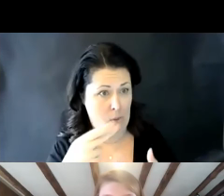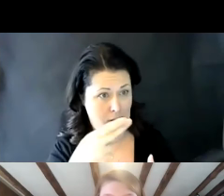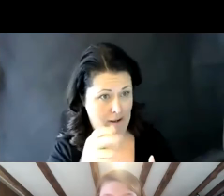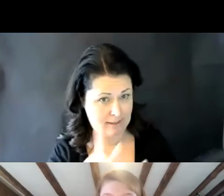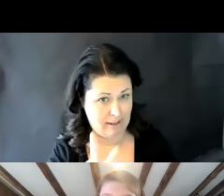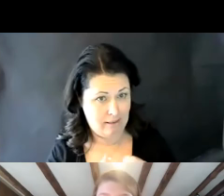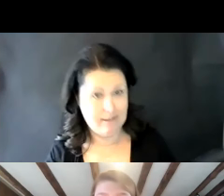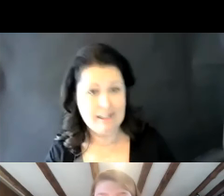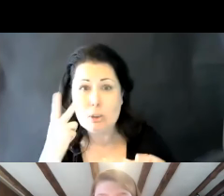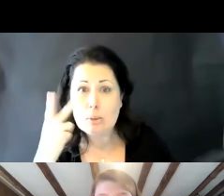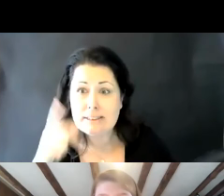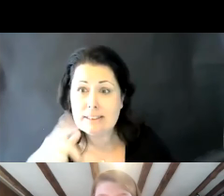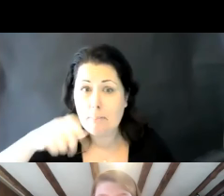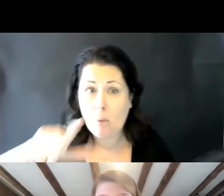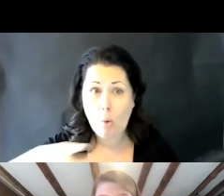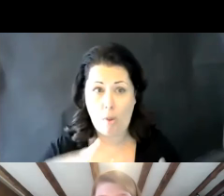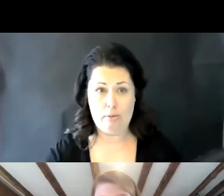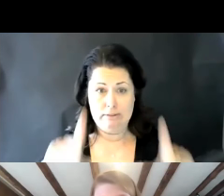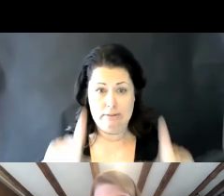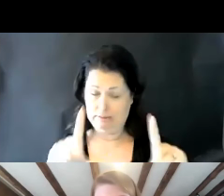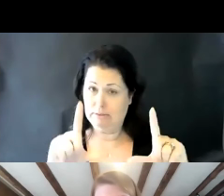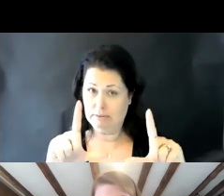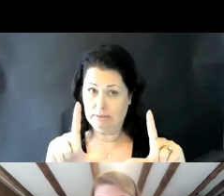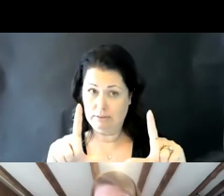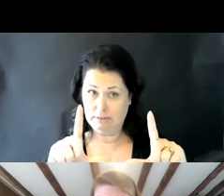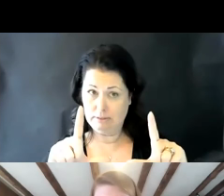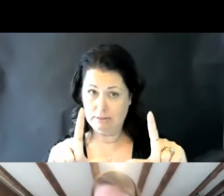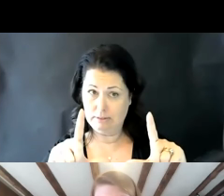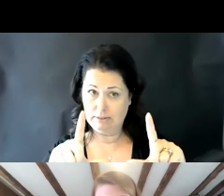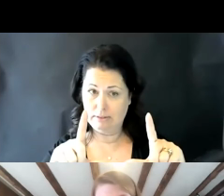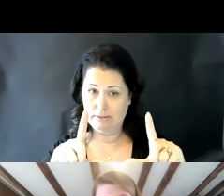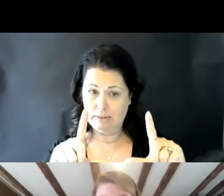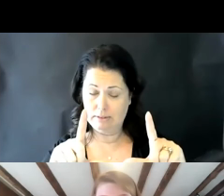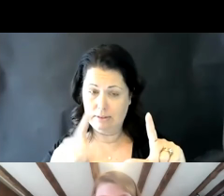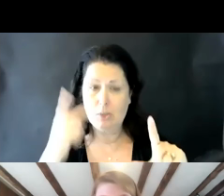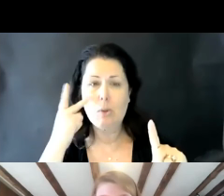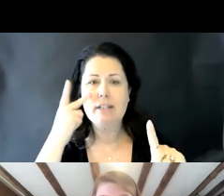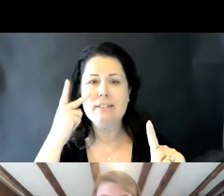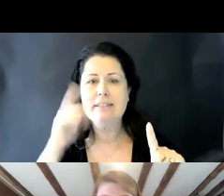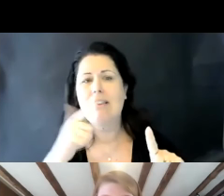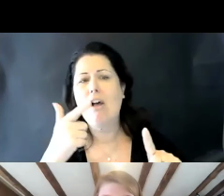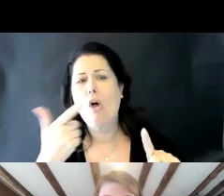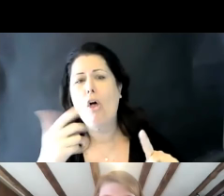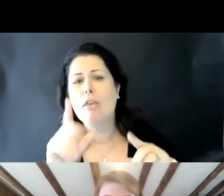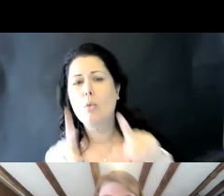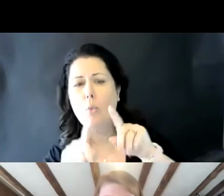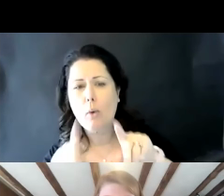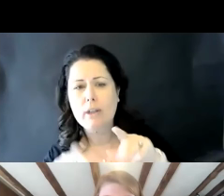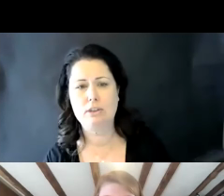Can everyone see the poll? It should be on the screen right now. And if you scroll down, you can see the other questions.